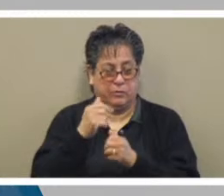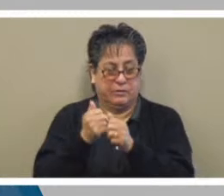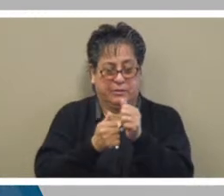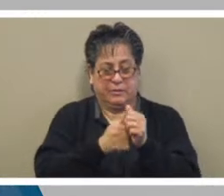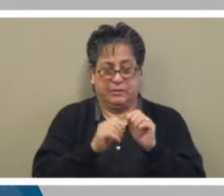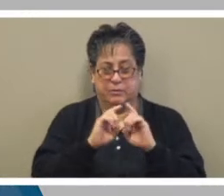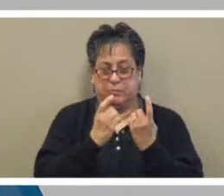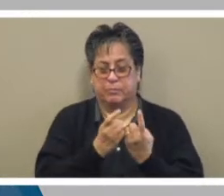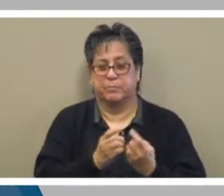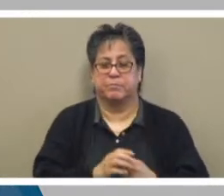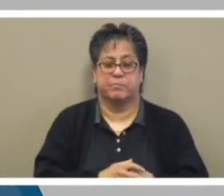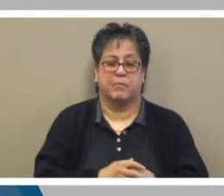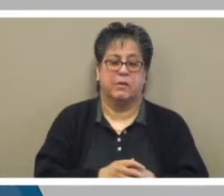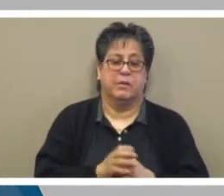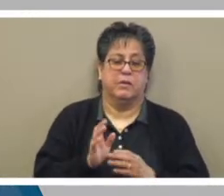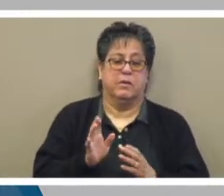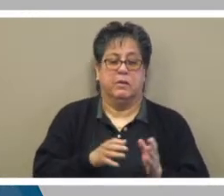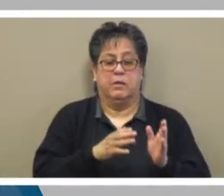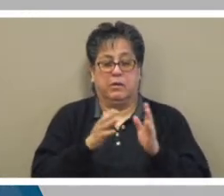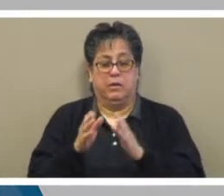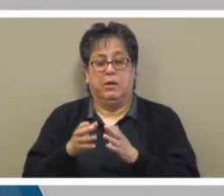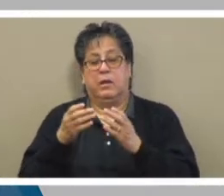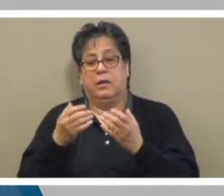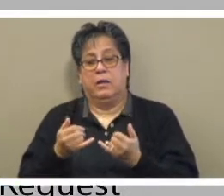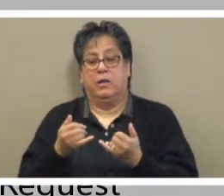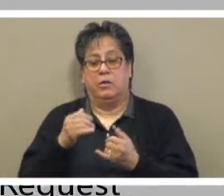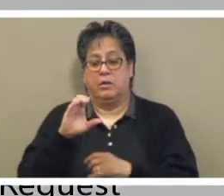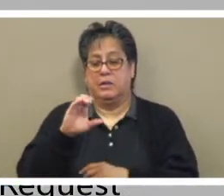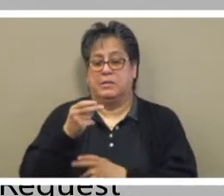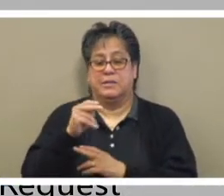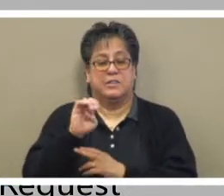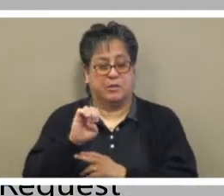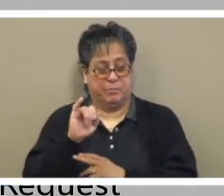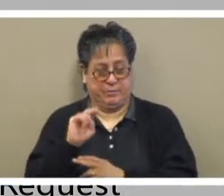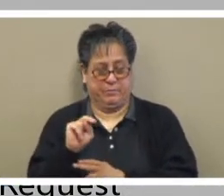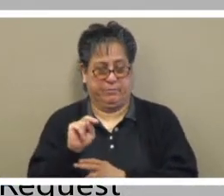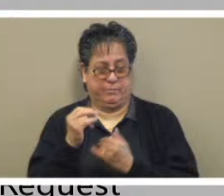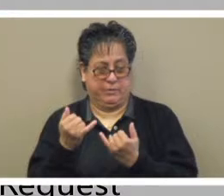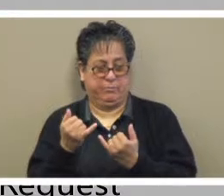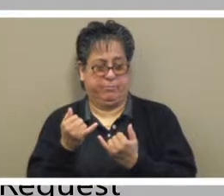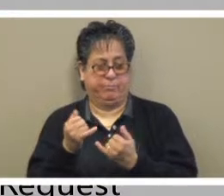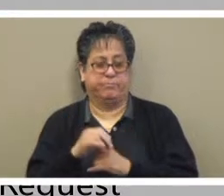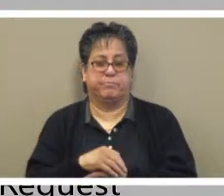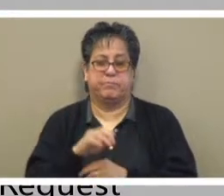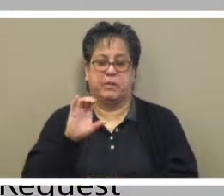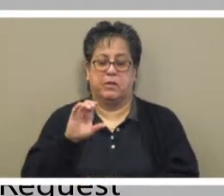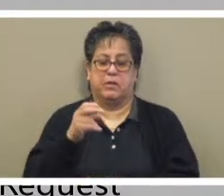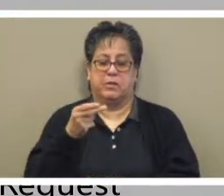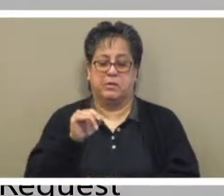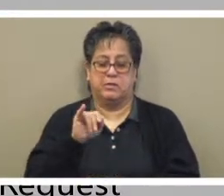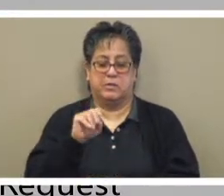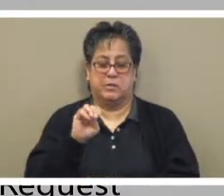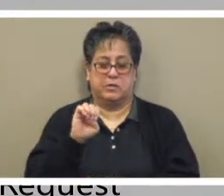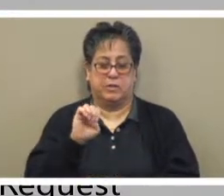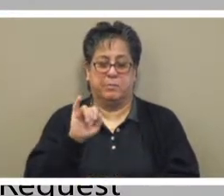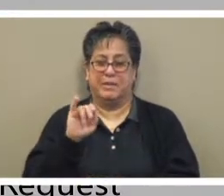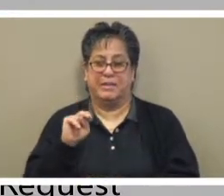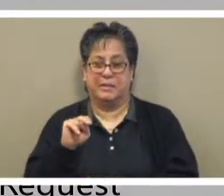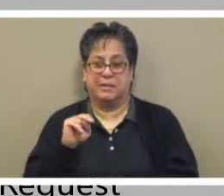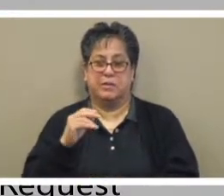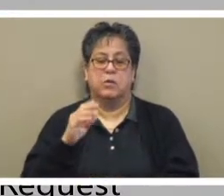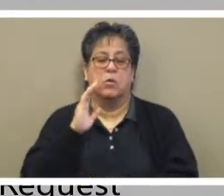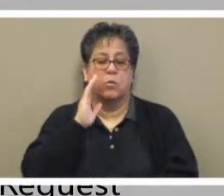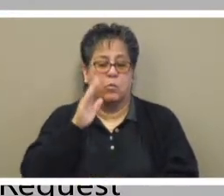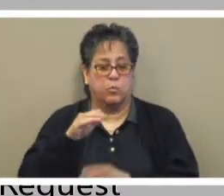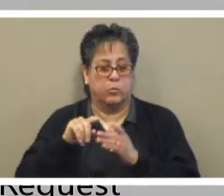So the next part we would like to kick off is our chime in. So chime in officially will be